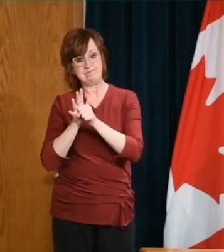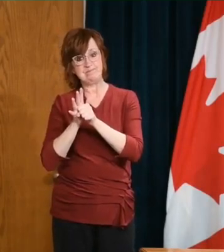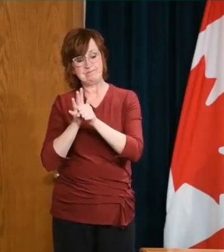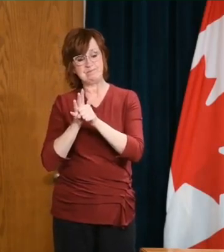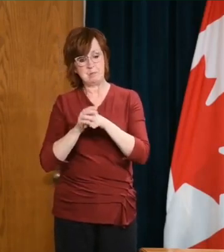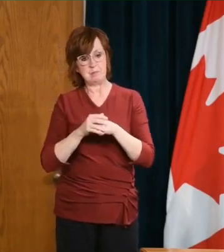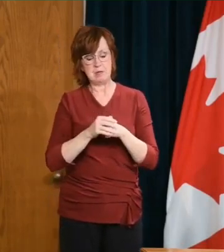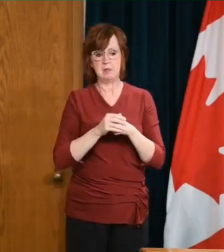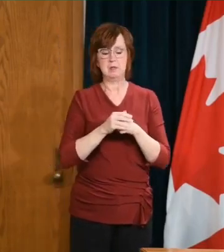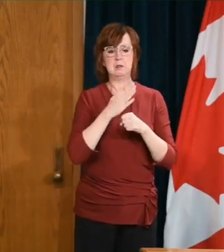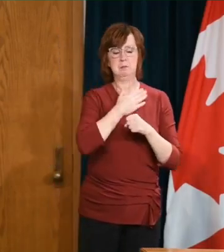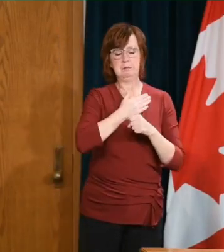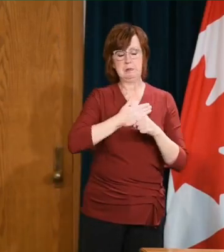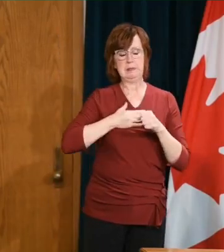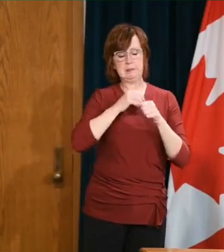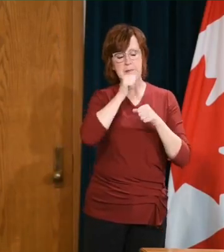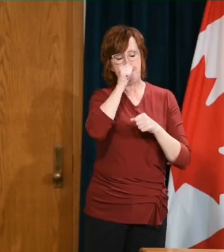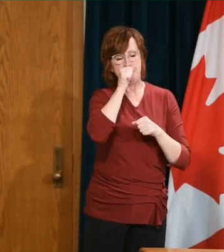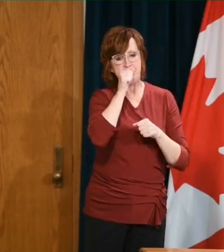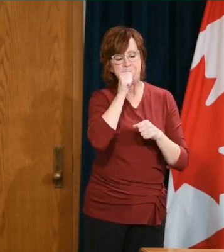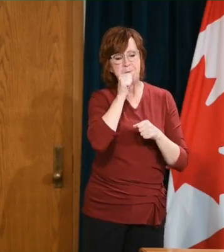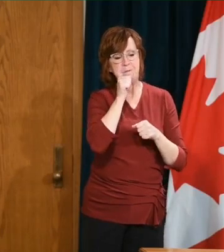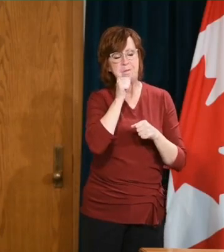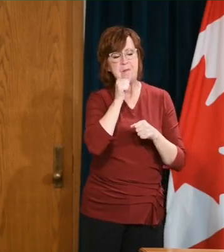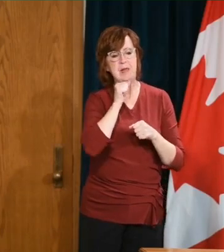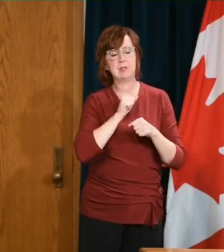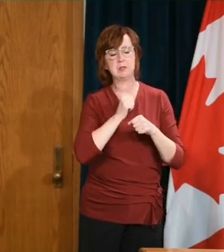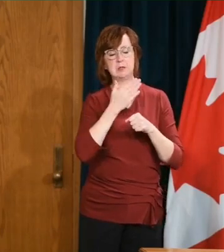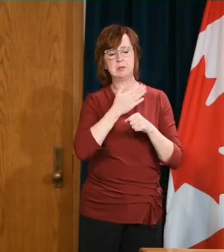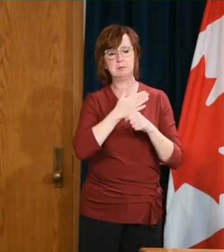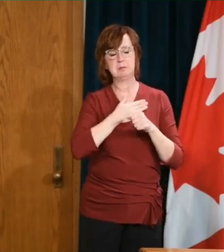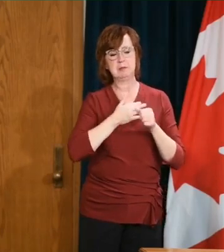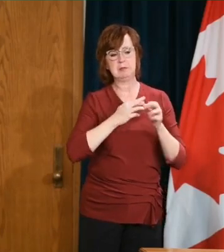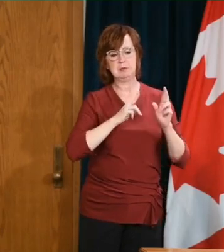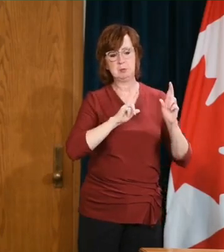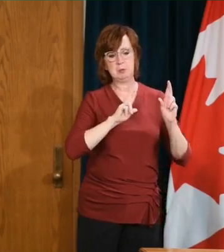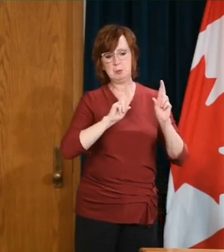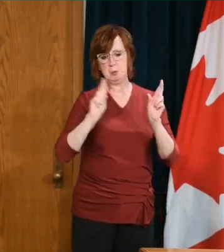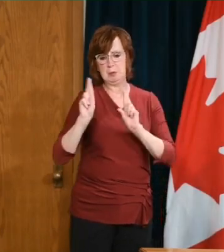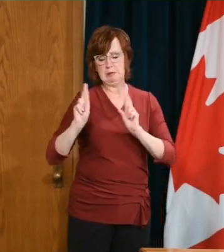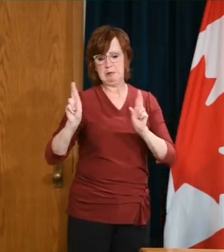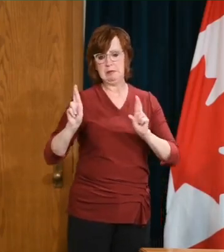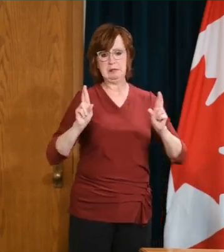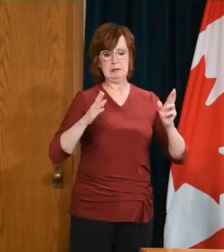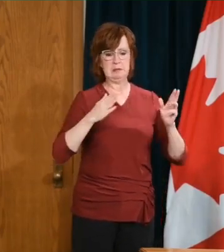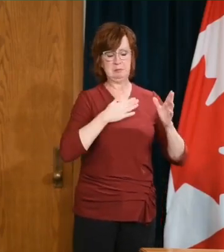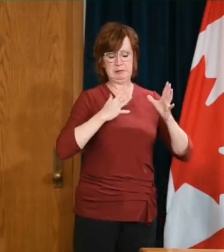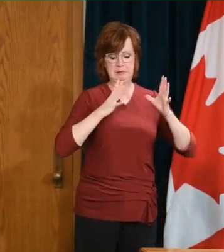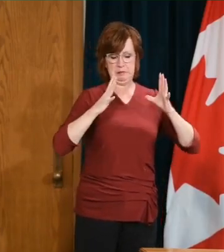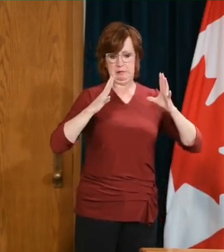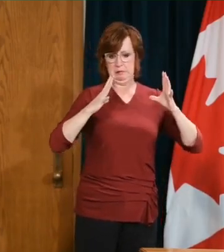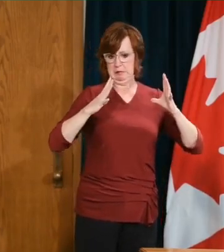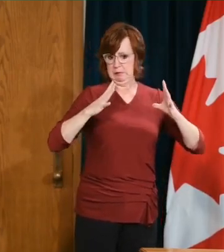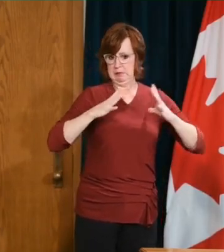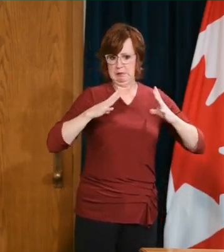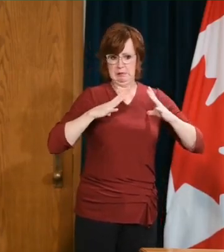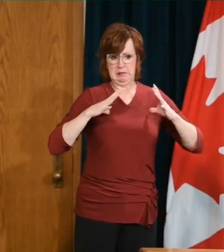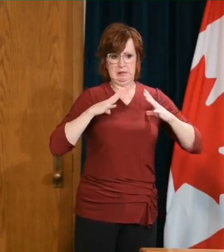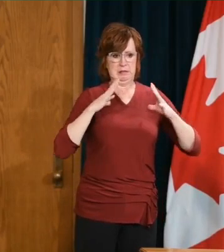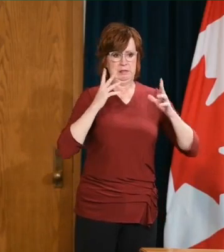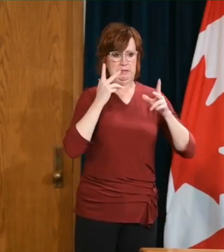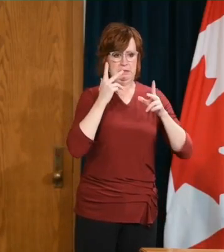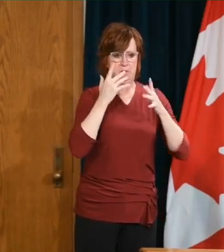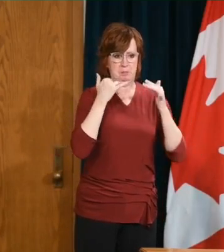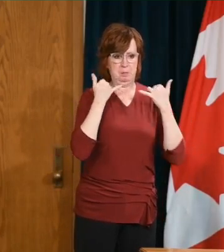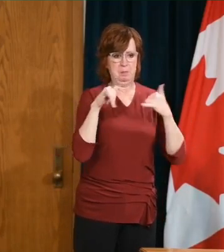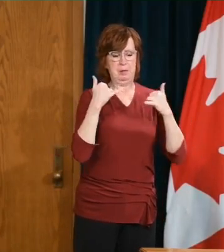work, but we have to keep doing it every minute of every day. Later this afternoon,